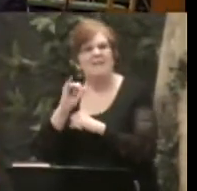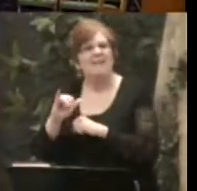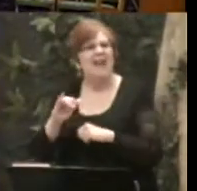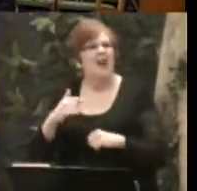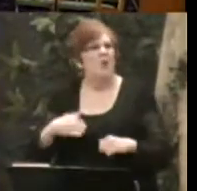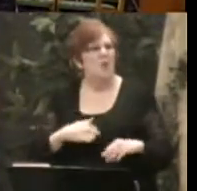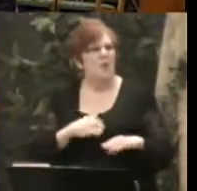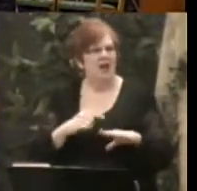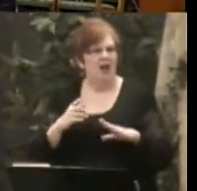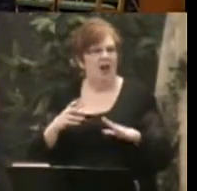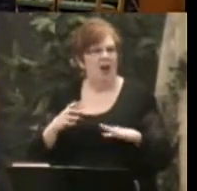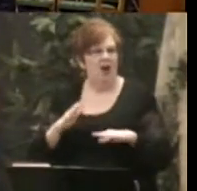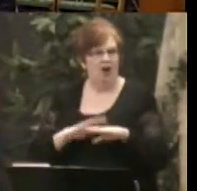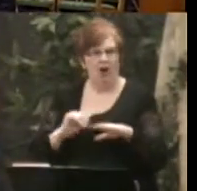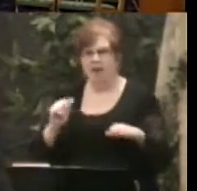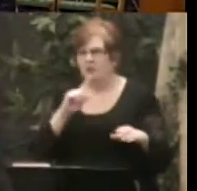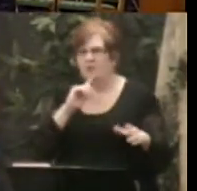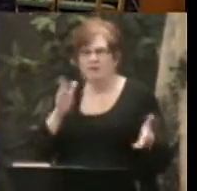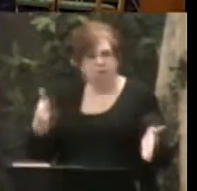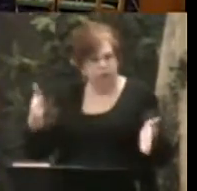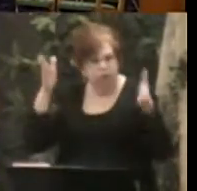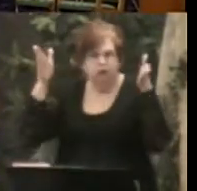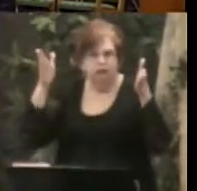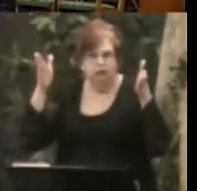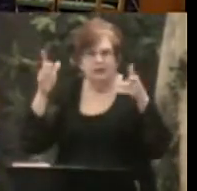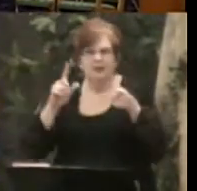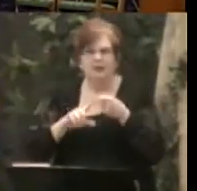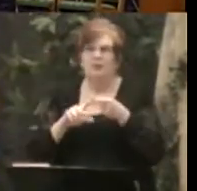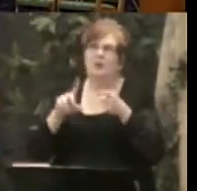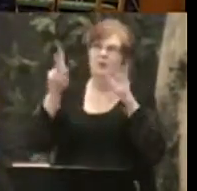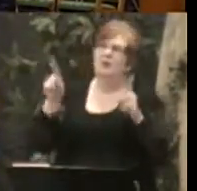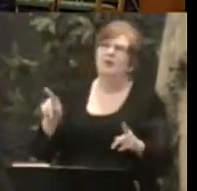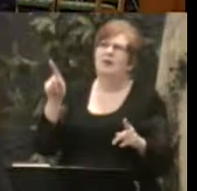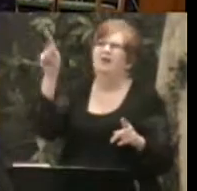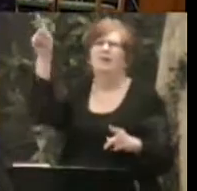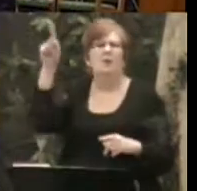are called to pay rapt attention to the one who